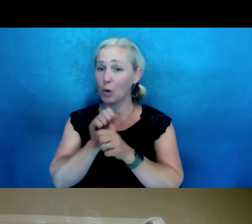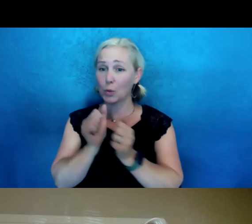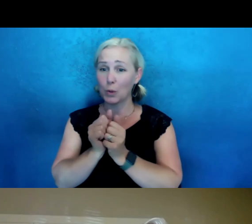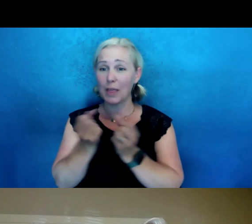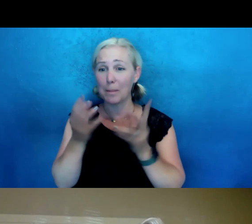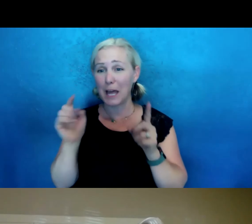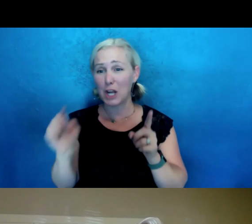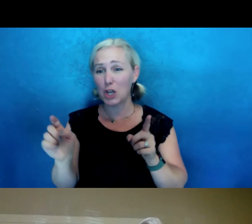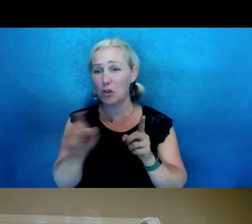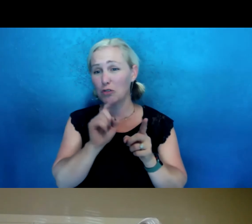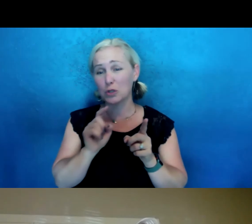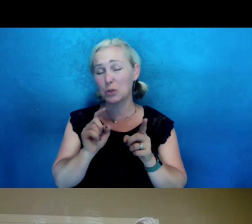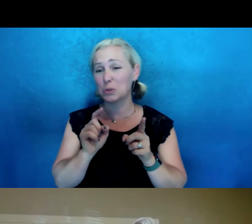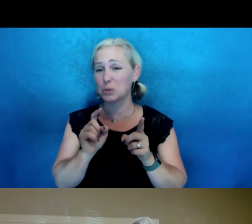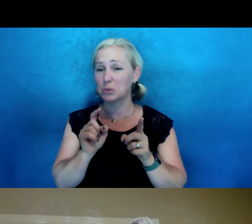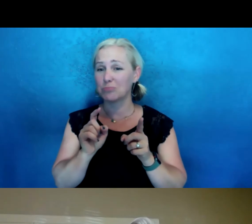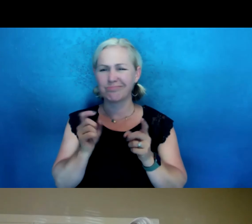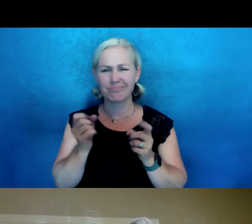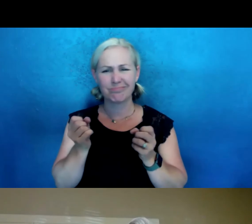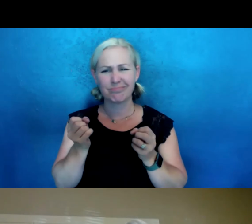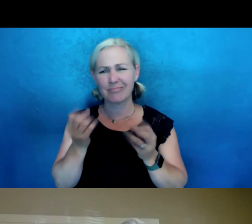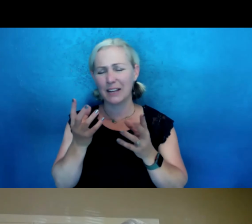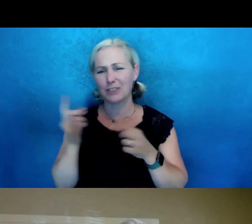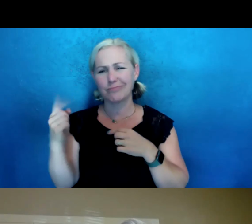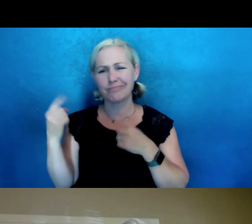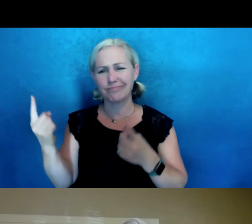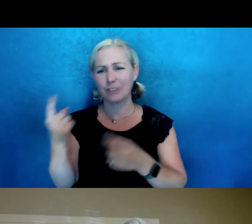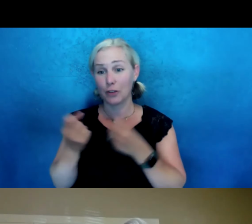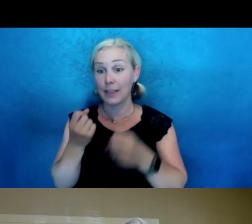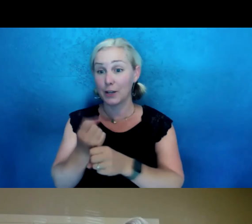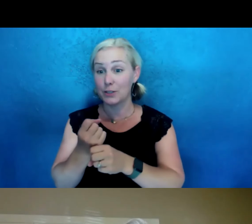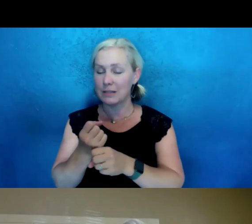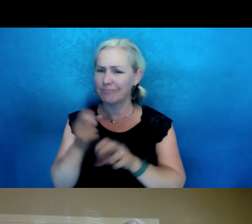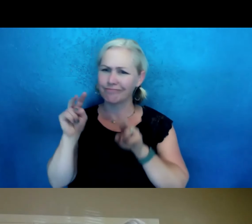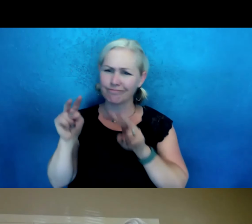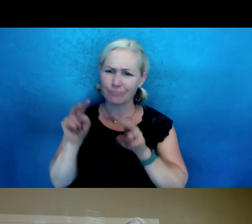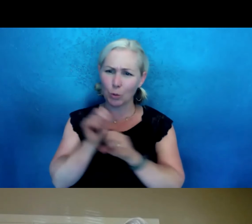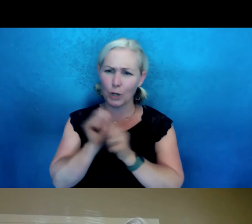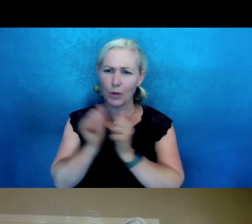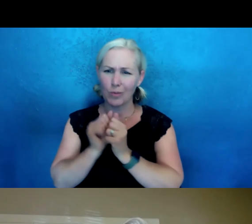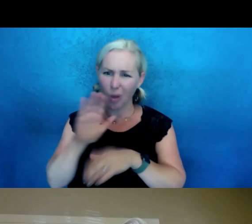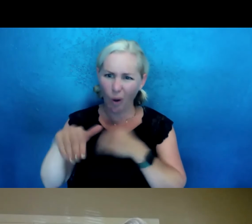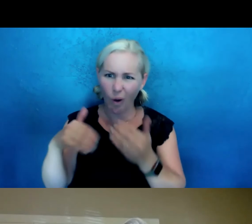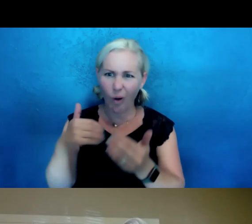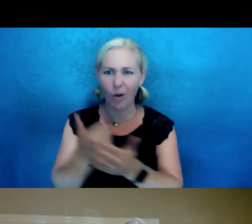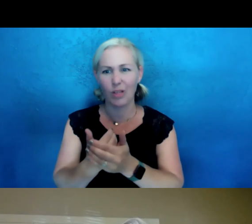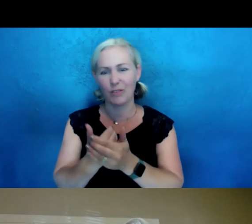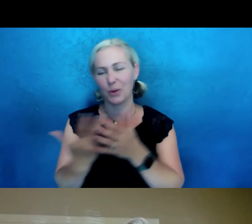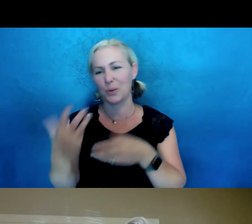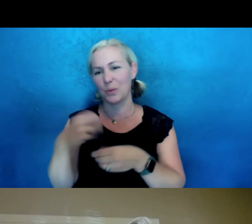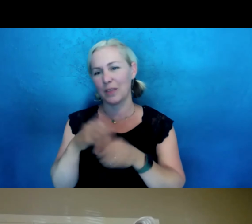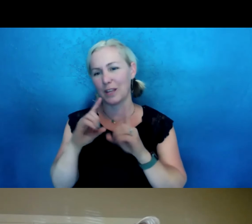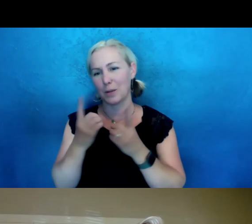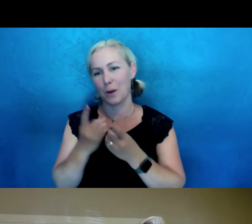the call over the years, and I really look forward to working with all of you and the Department of Aging